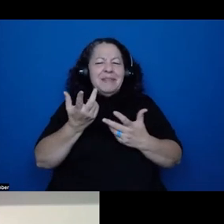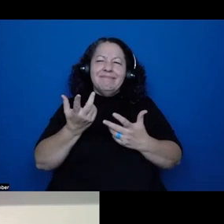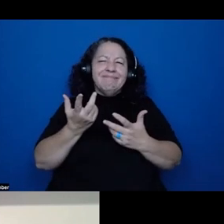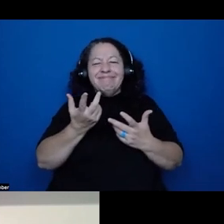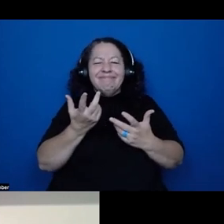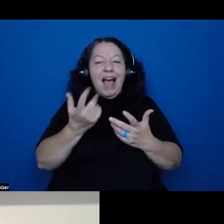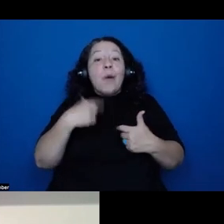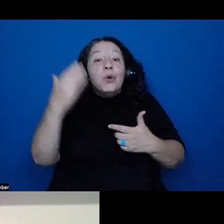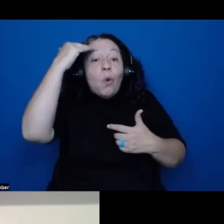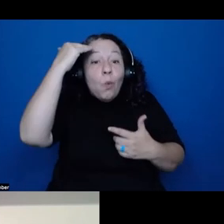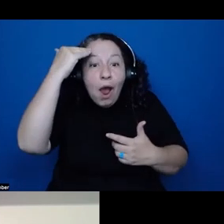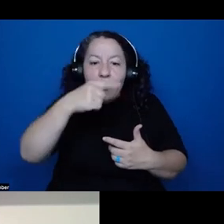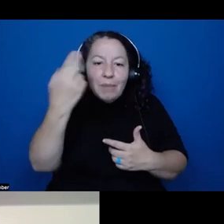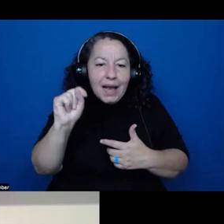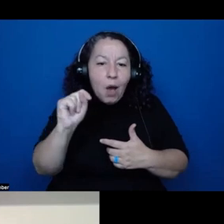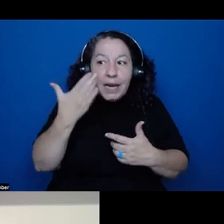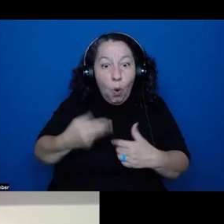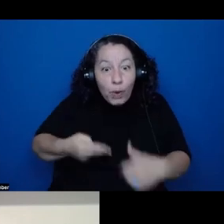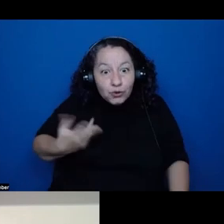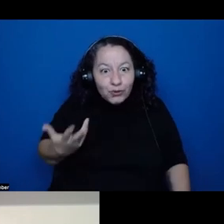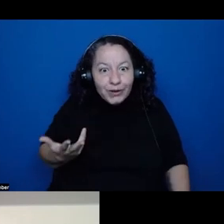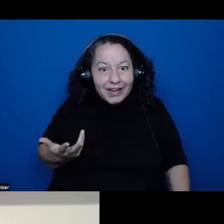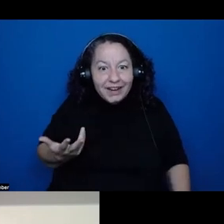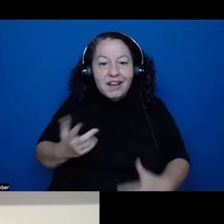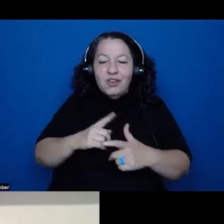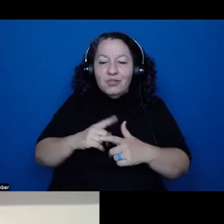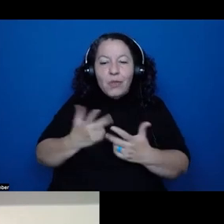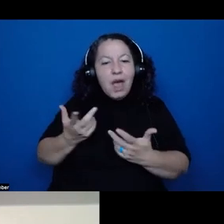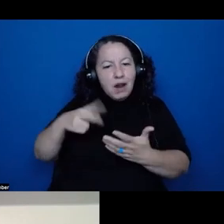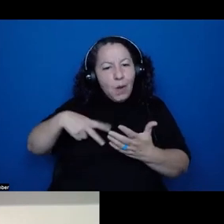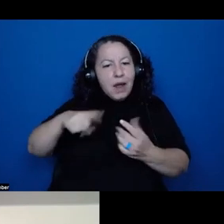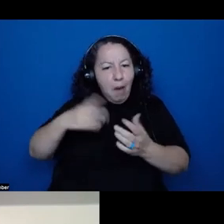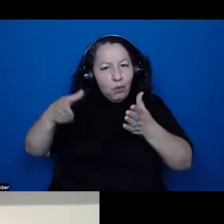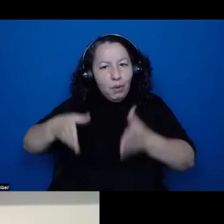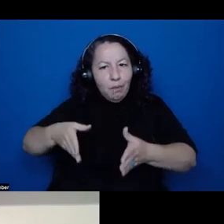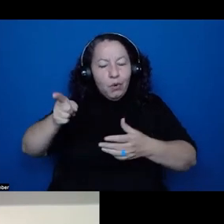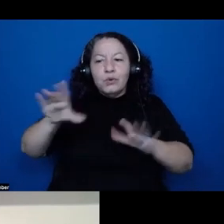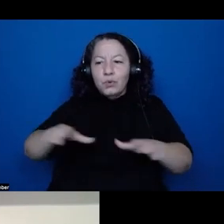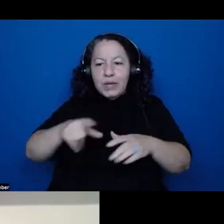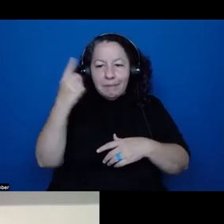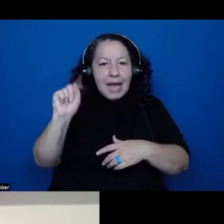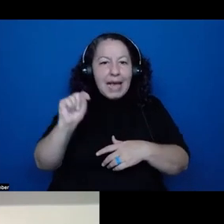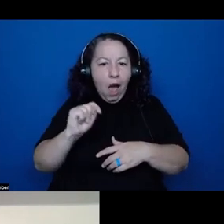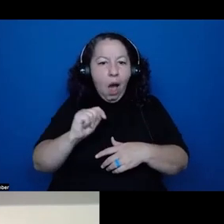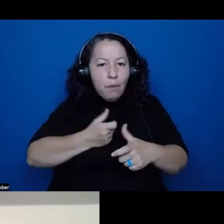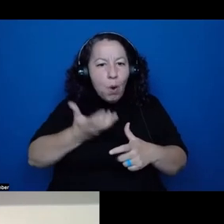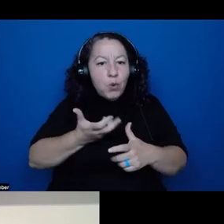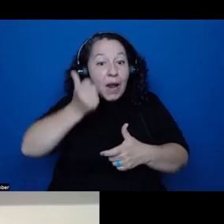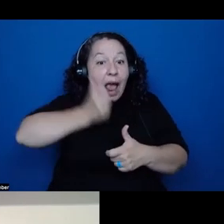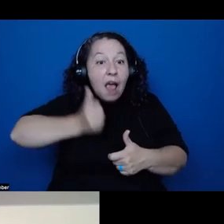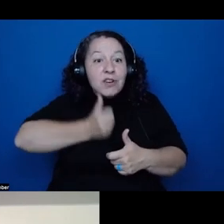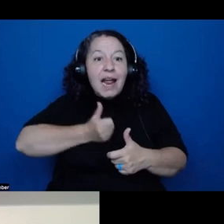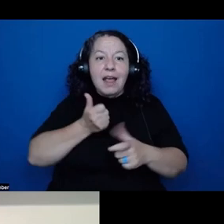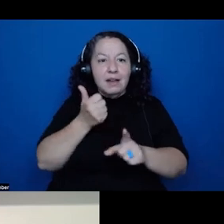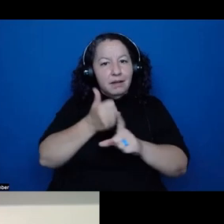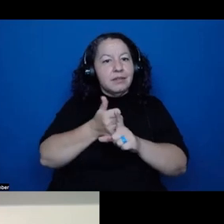poetry, but I didn't know the history of it. And then I, you know, read about that person that did blackout poetry every day and did a book. He did it out of the New